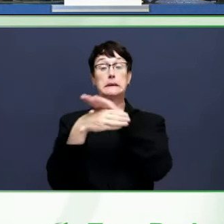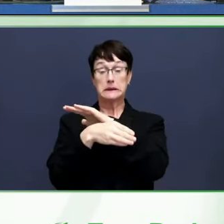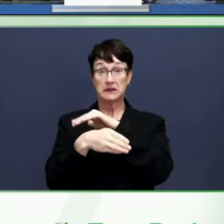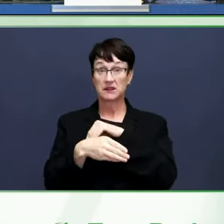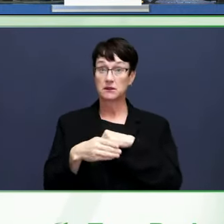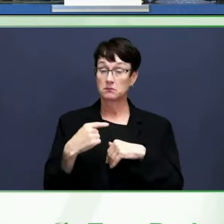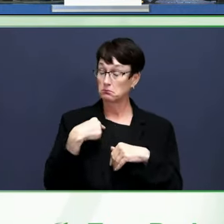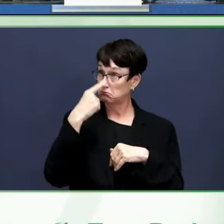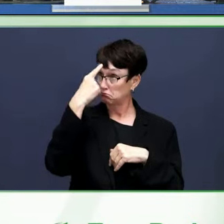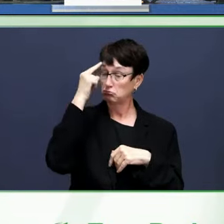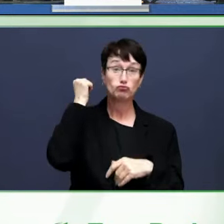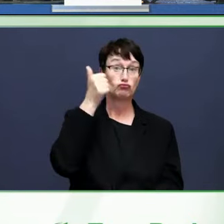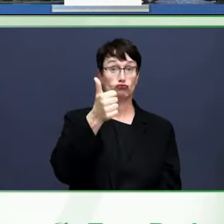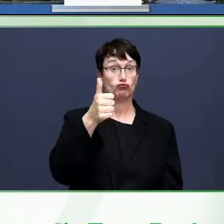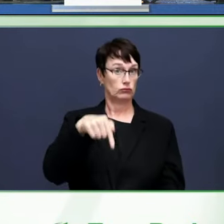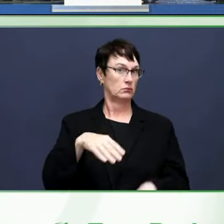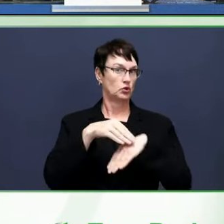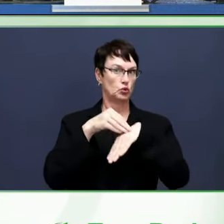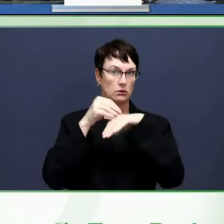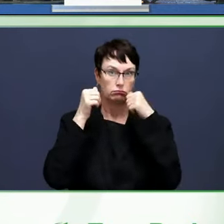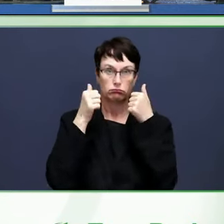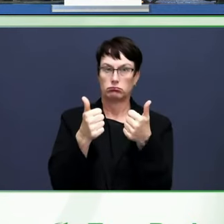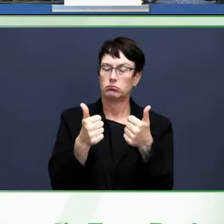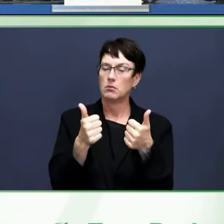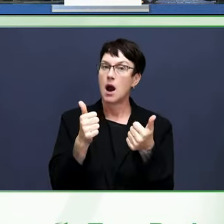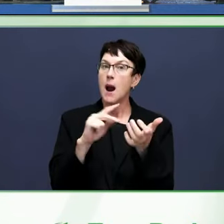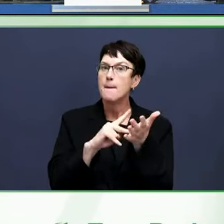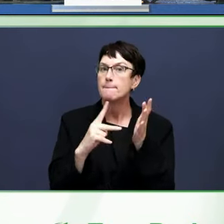should be the same in school, in all the schools